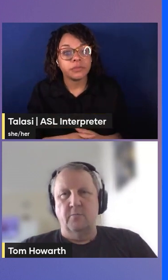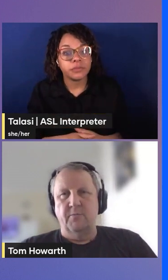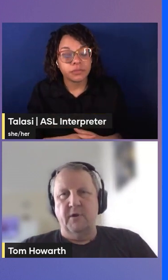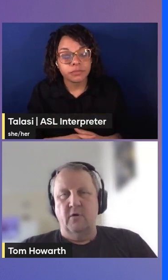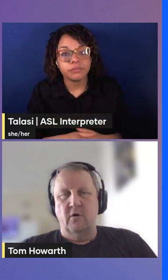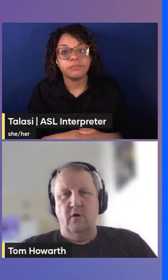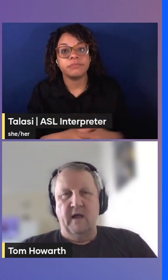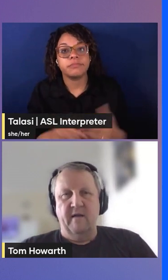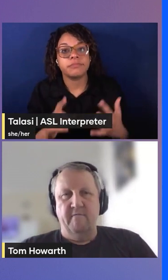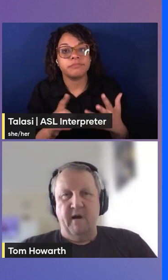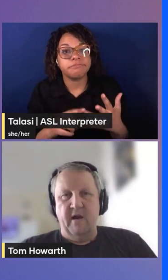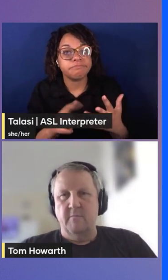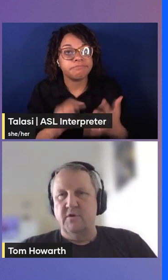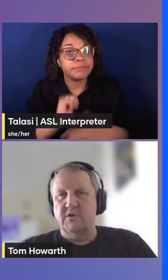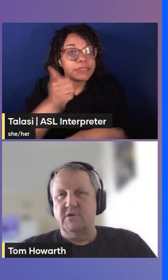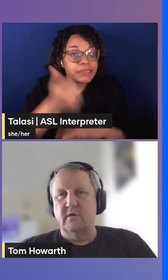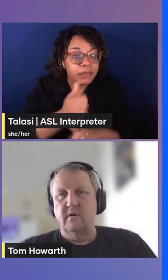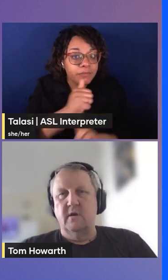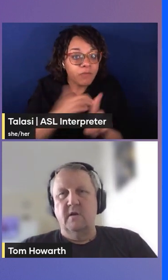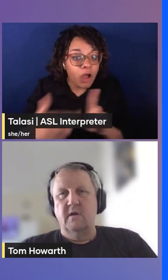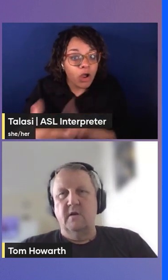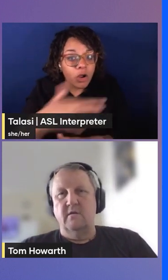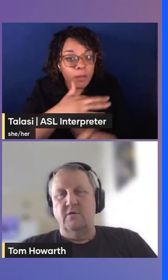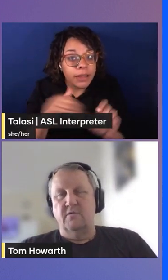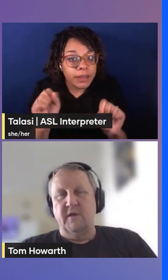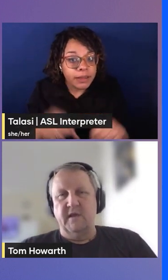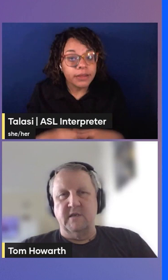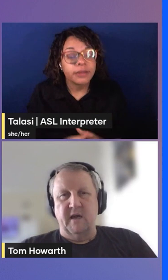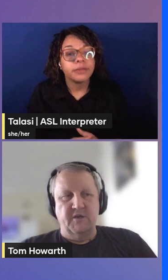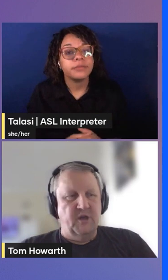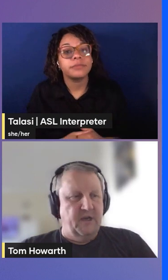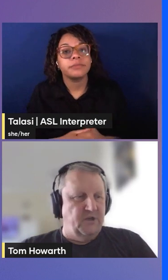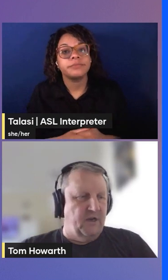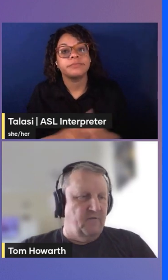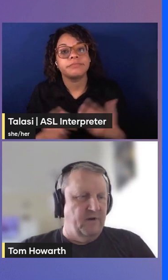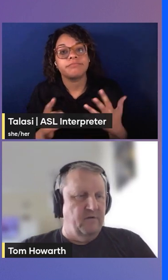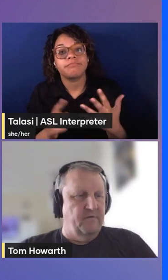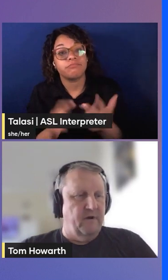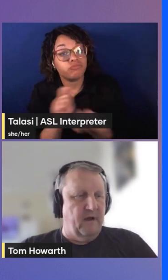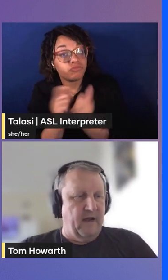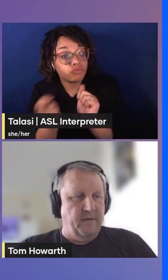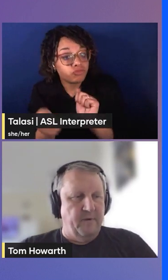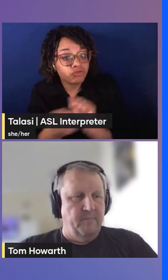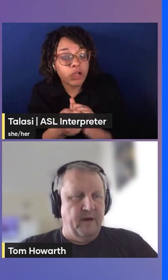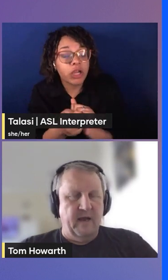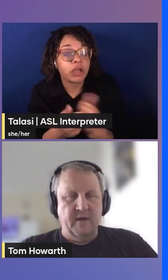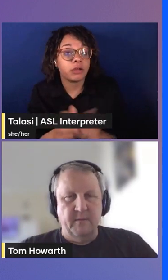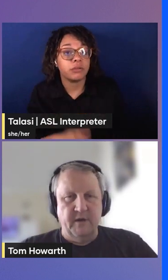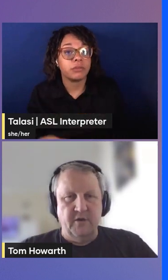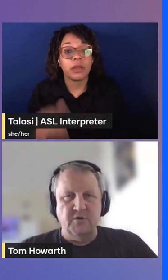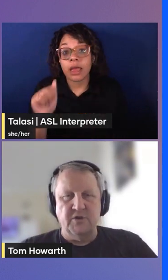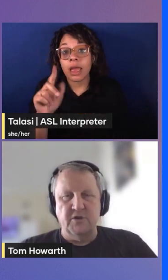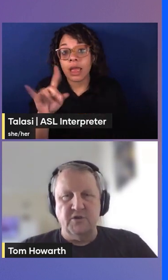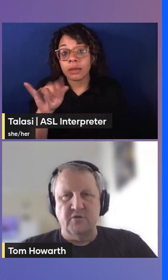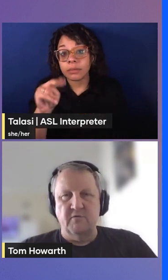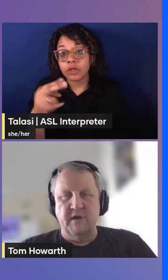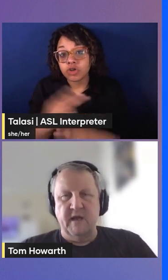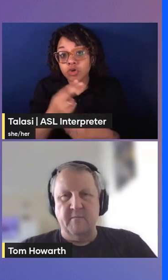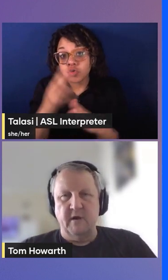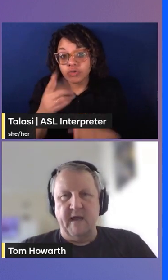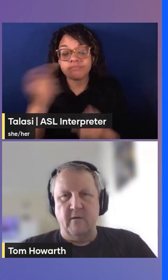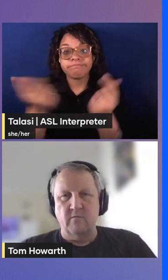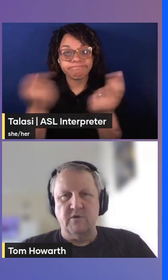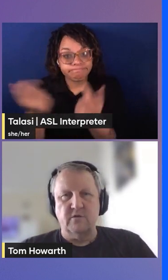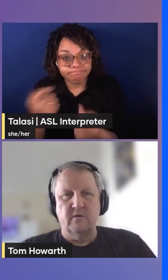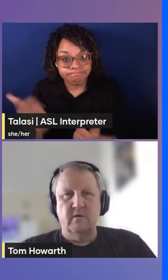set up your environments, do things like change, get rid of admin users,